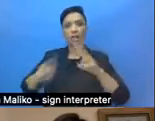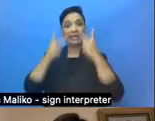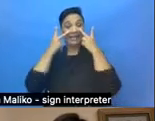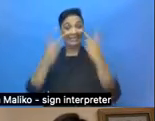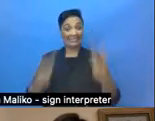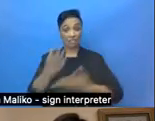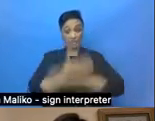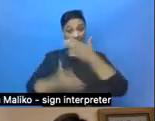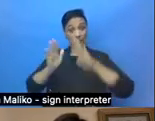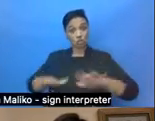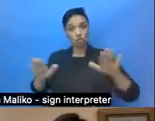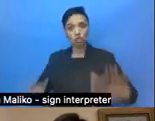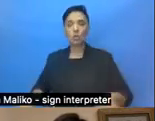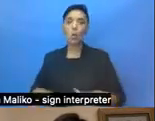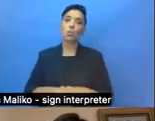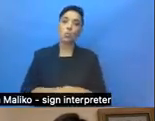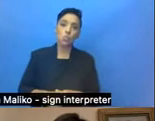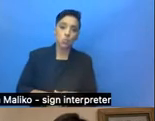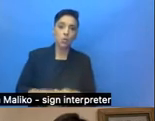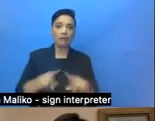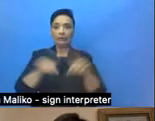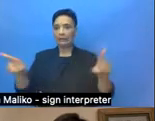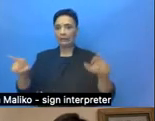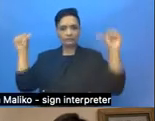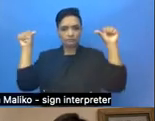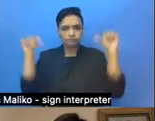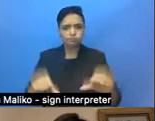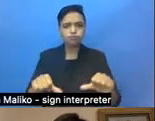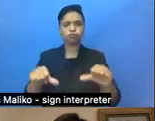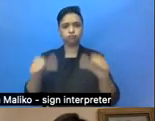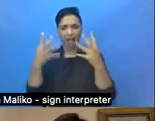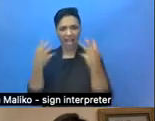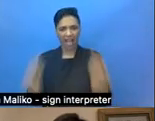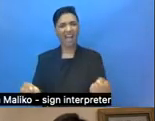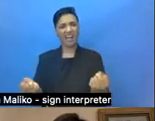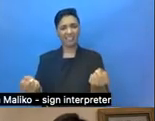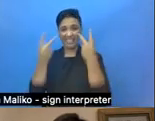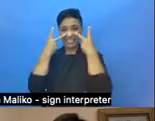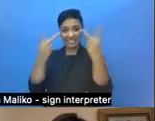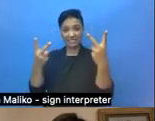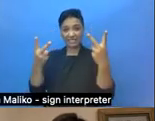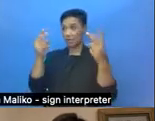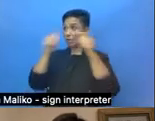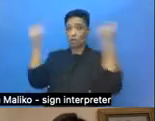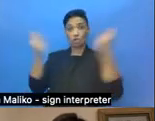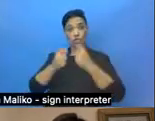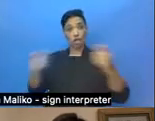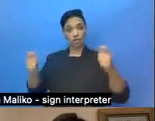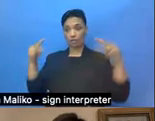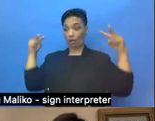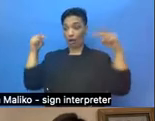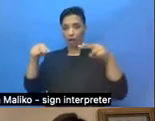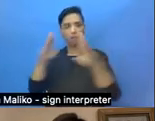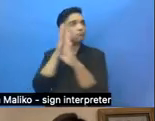with the greatest support needs are living in atrocious conditions, entirely overlooked by major international relief agencies and receiving